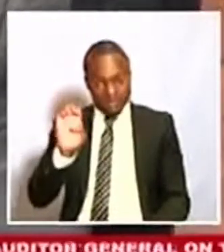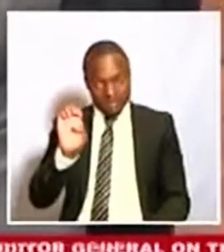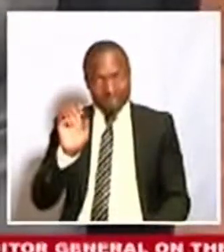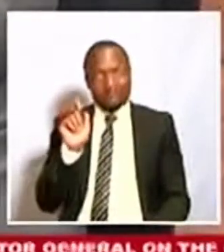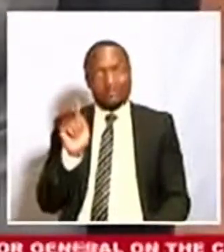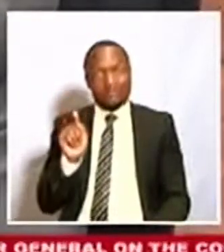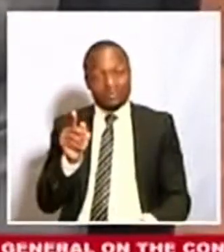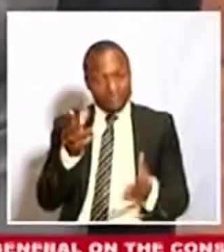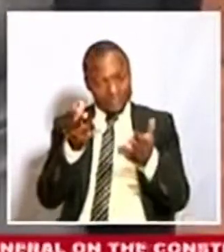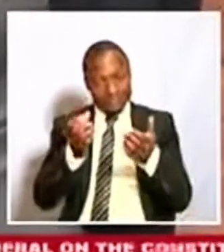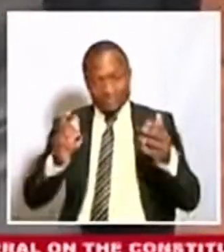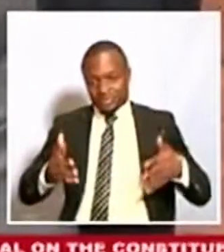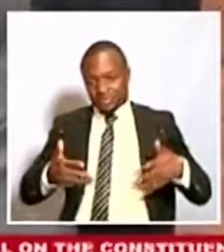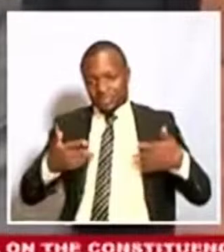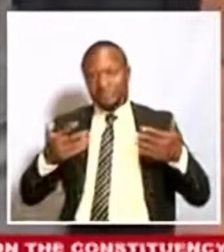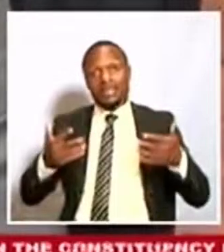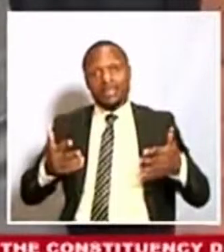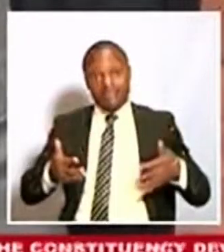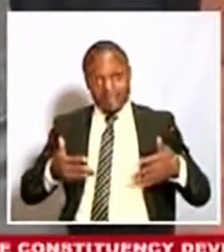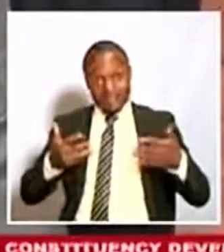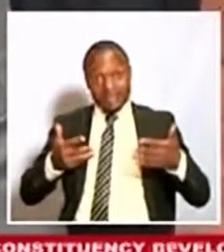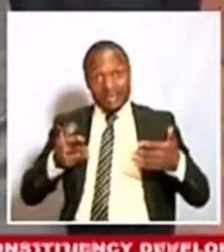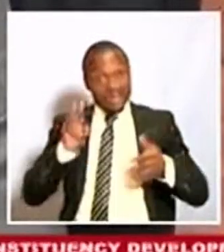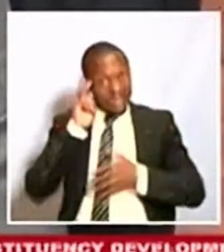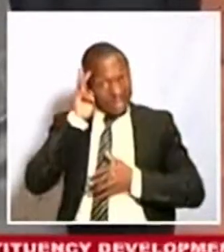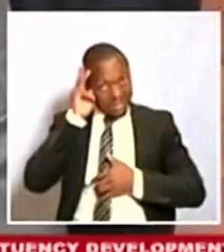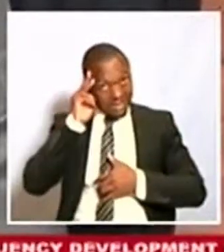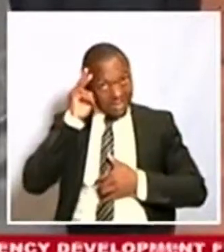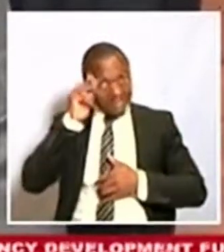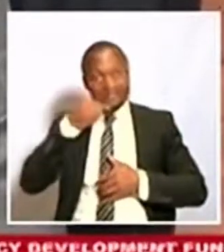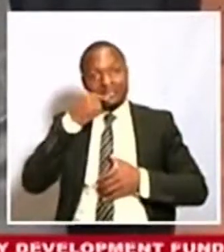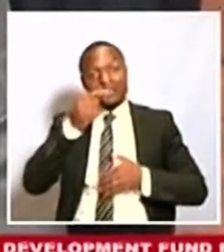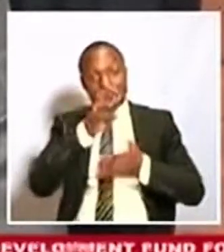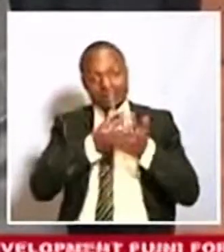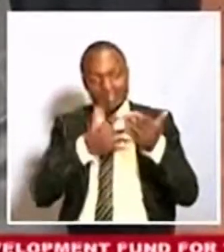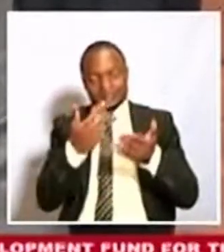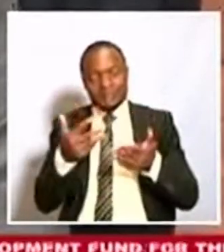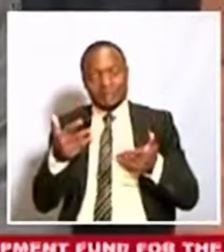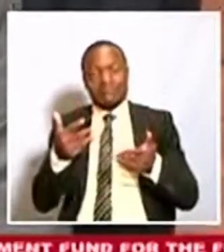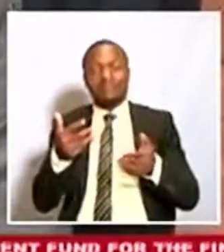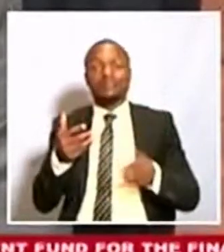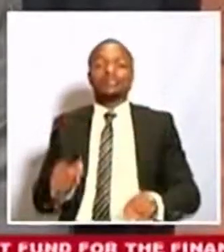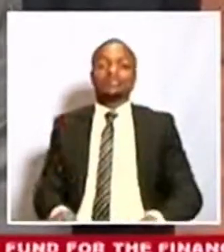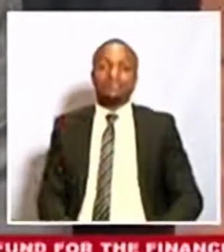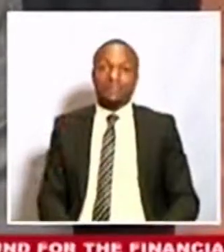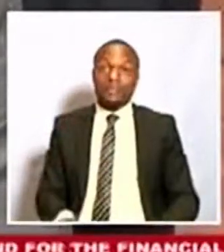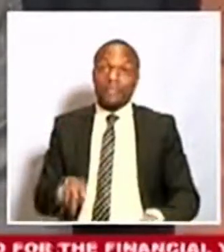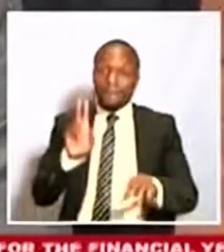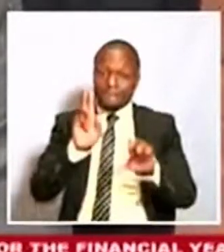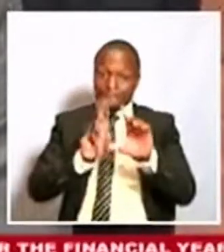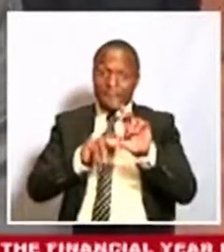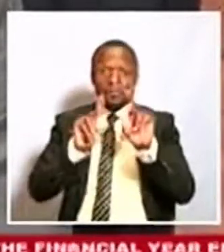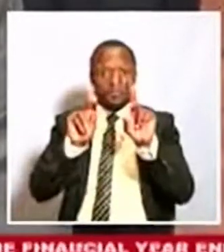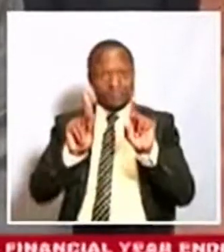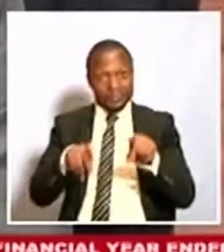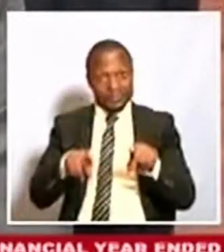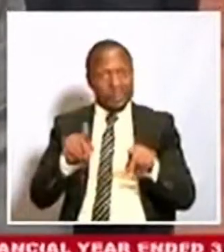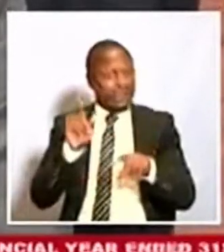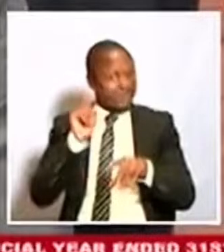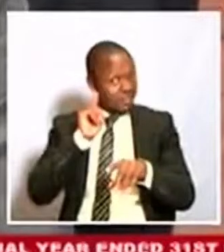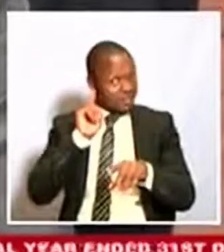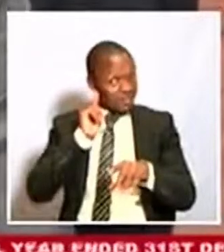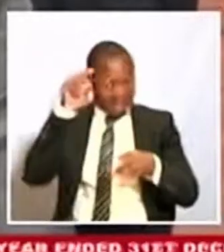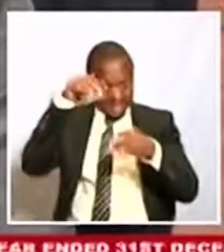up. I'm happy that the ministry has mentioned some. Simumba and then Honorable... Chair, listening to the